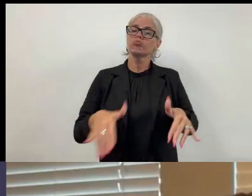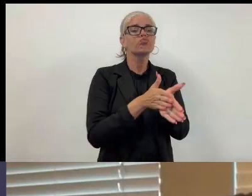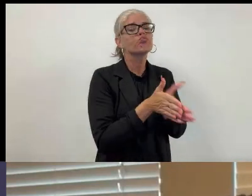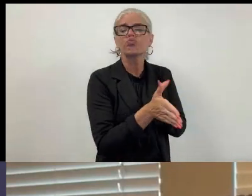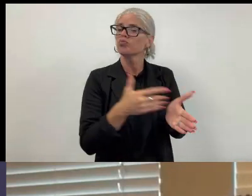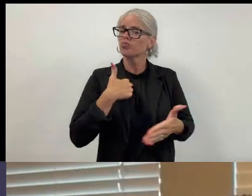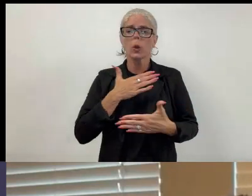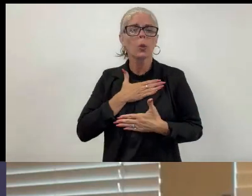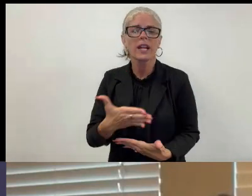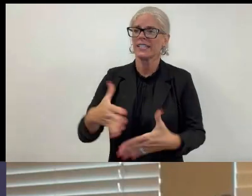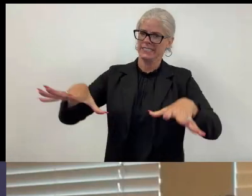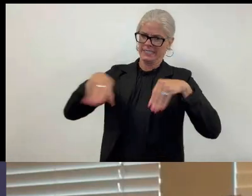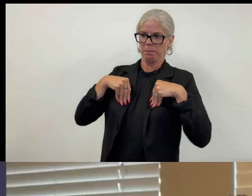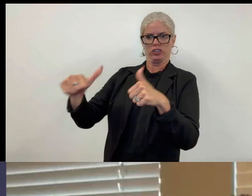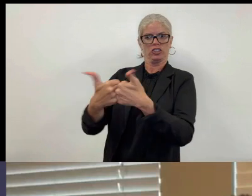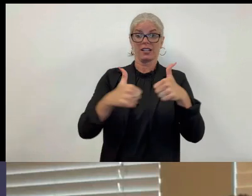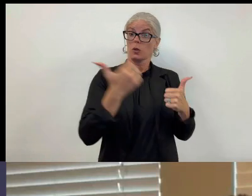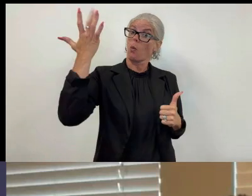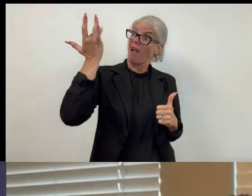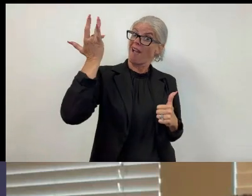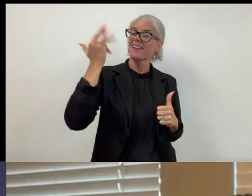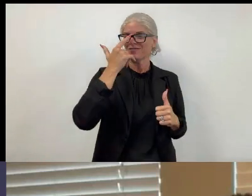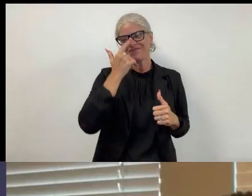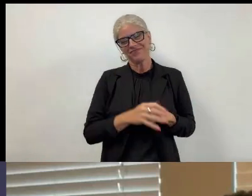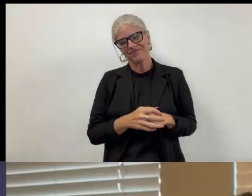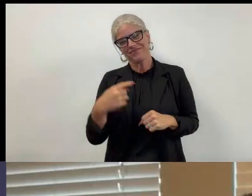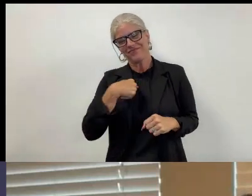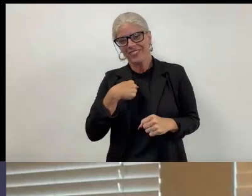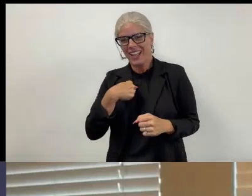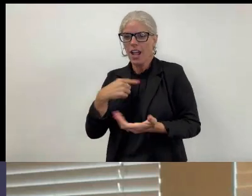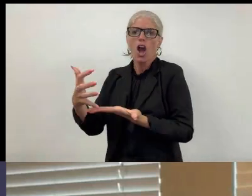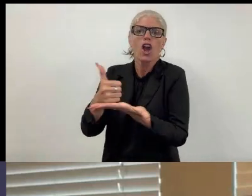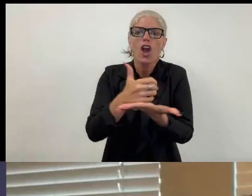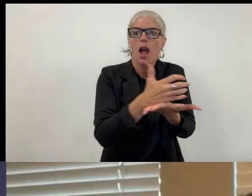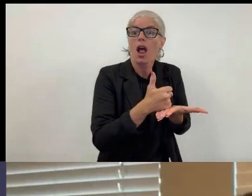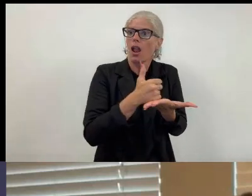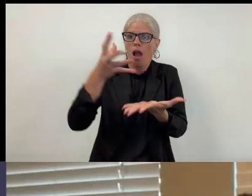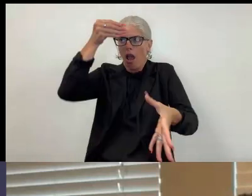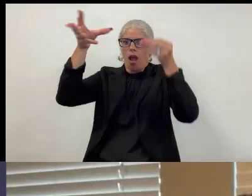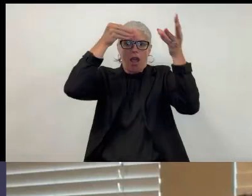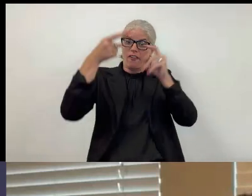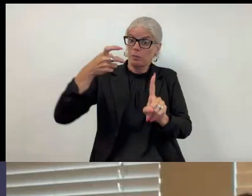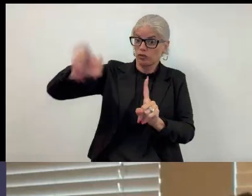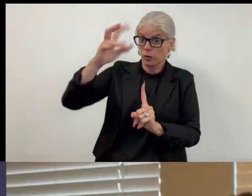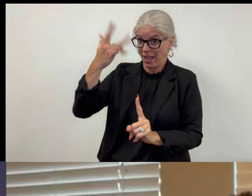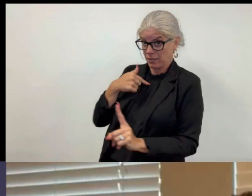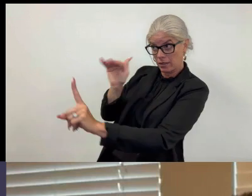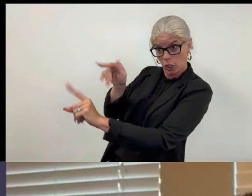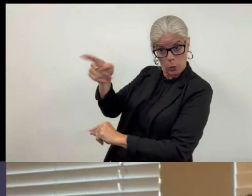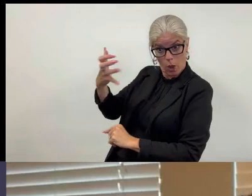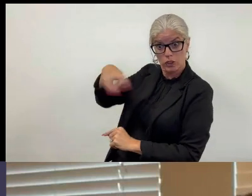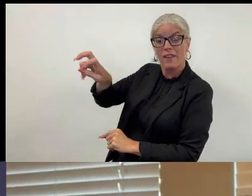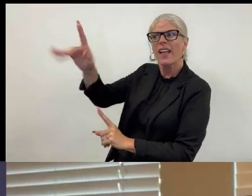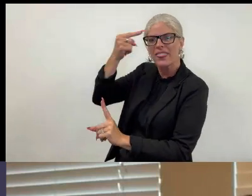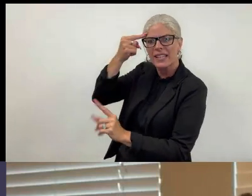challenging, but it's always a challenge that I am willing to take on because I get so much out of it. And I always encourage people to,